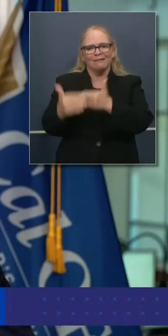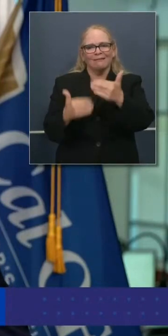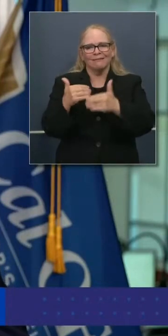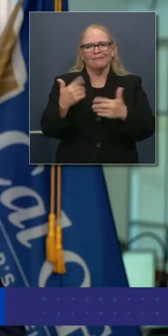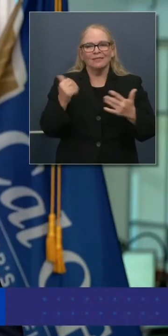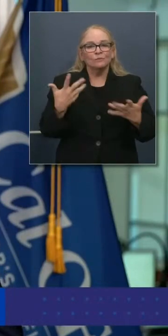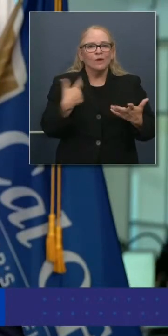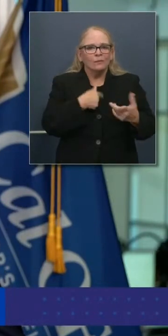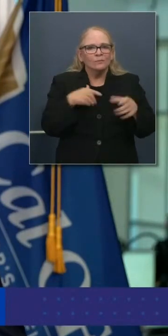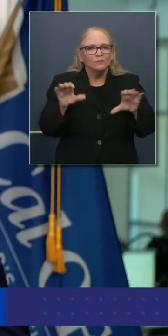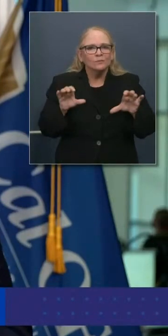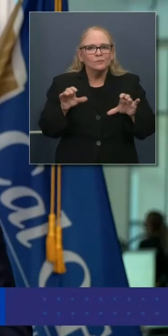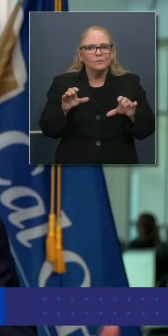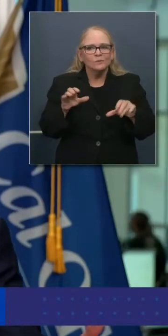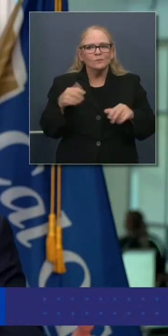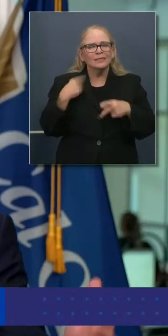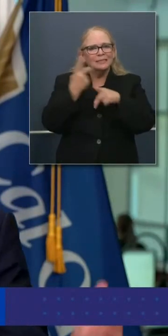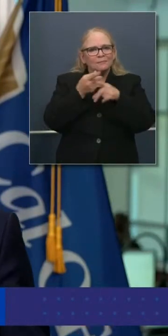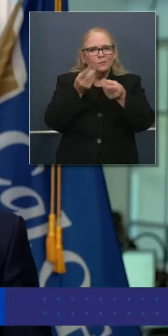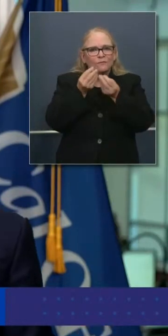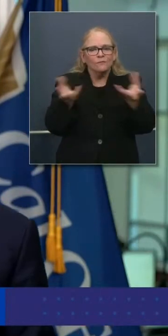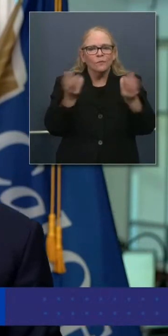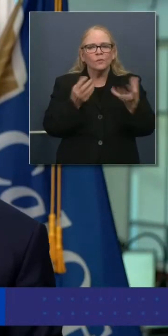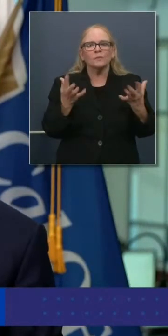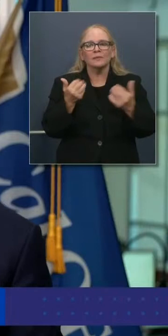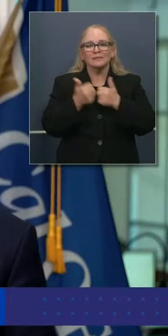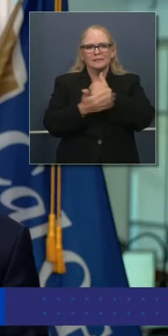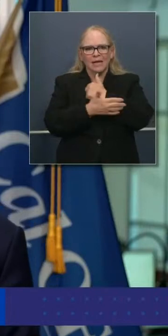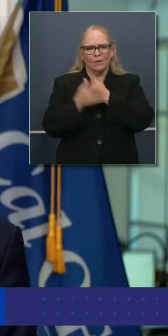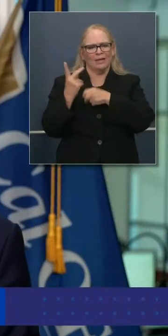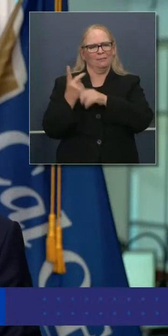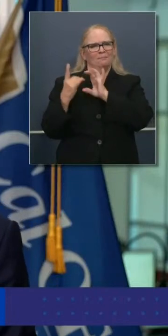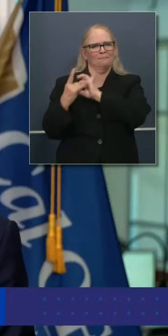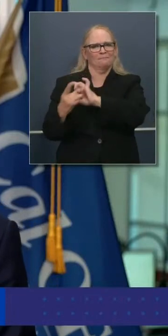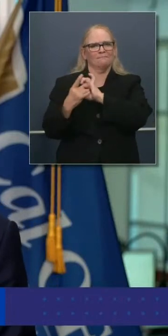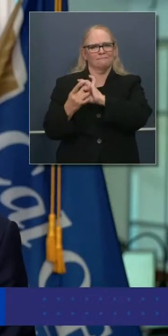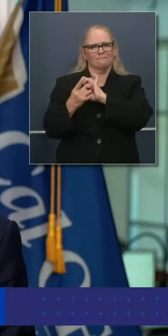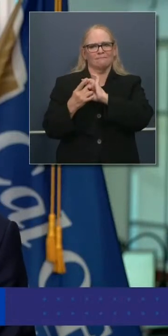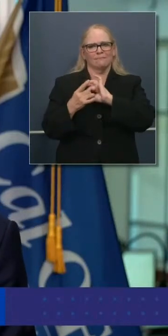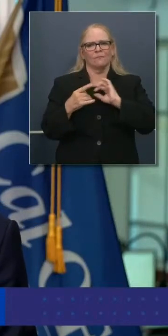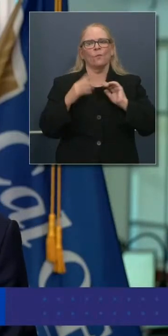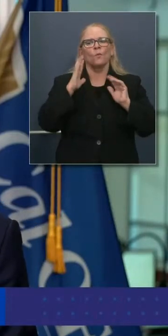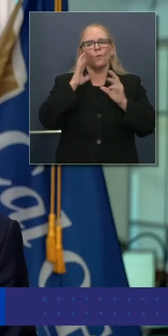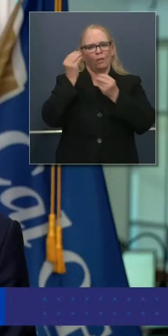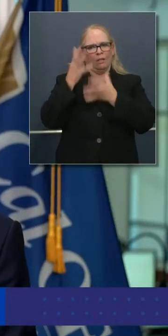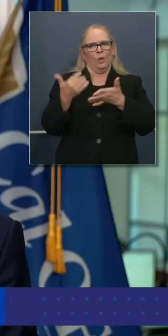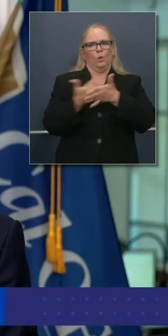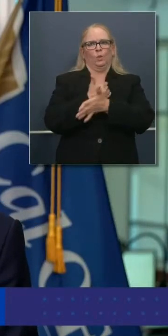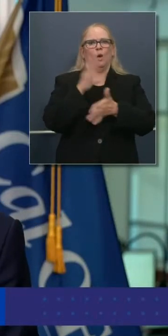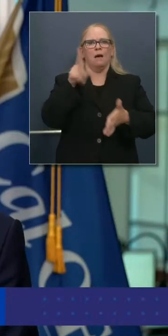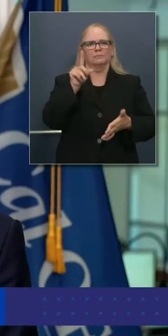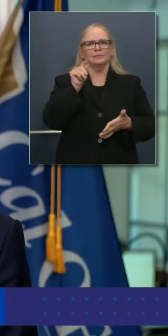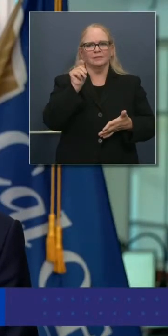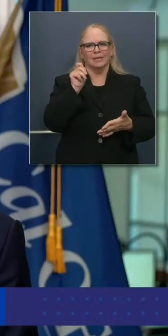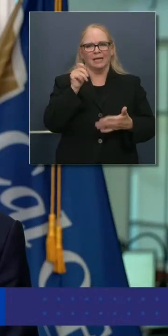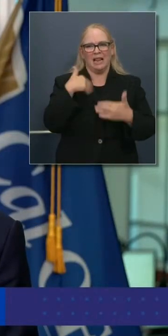counties over the next 48, 72 hours. Victoria Colliver, Politico.